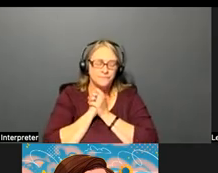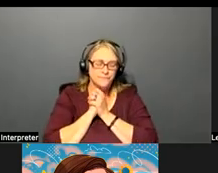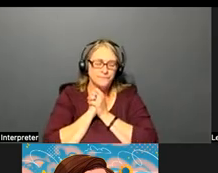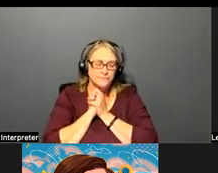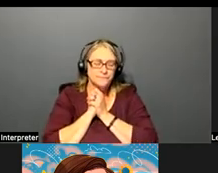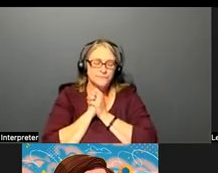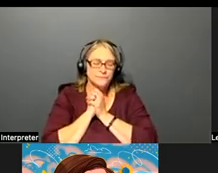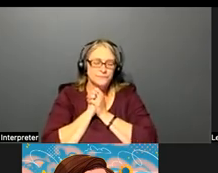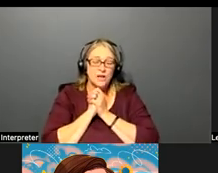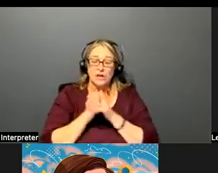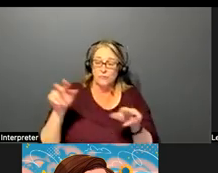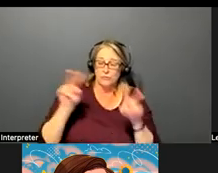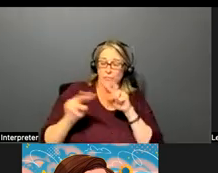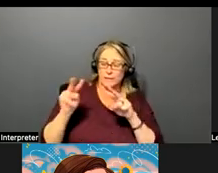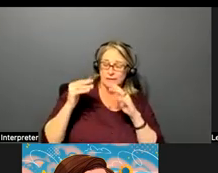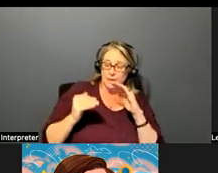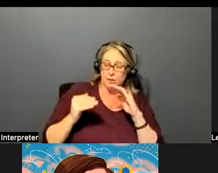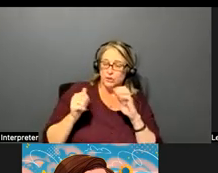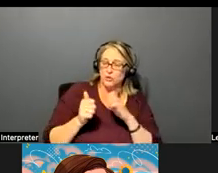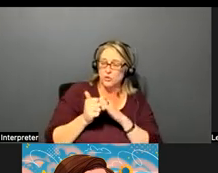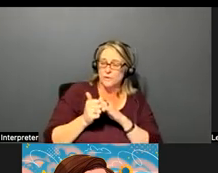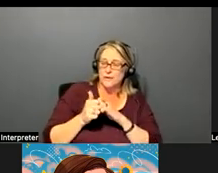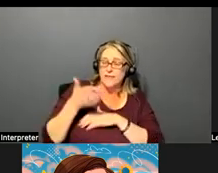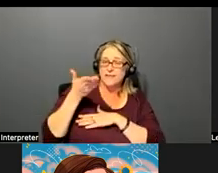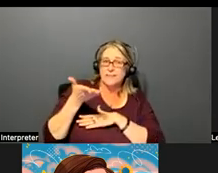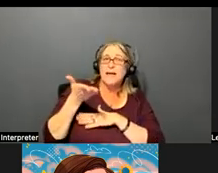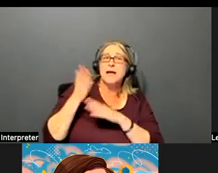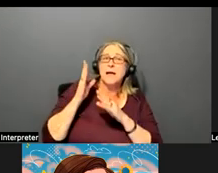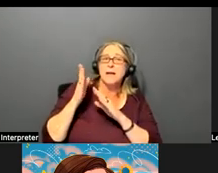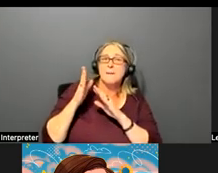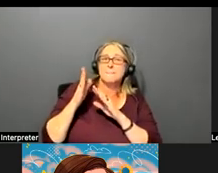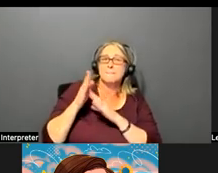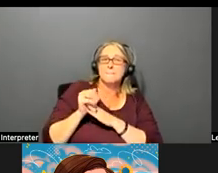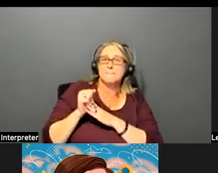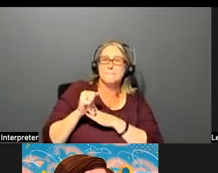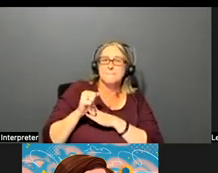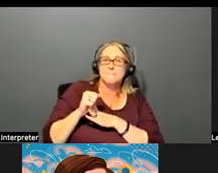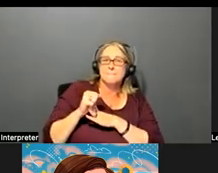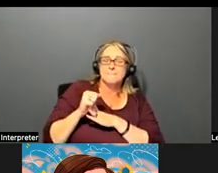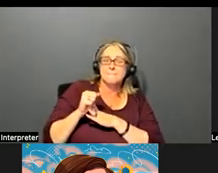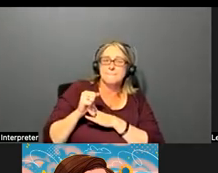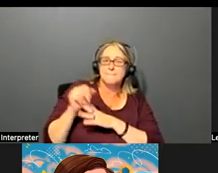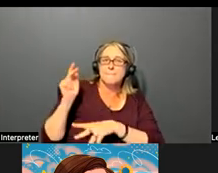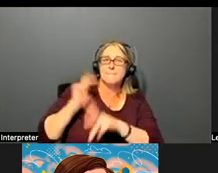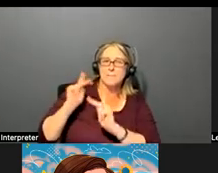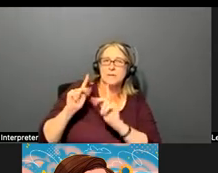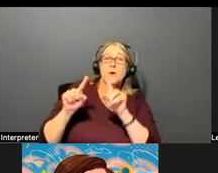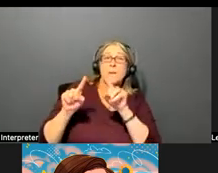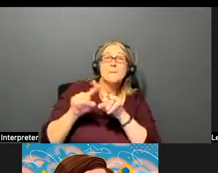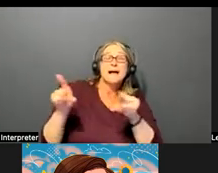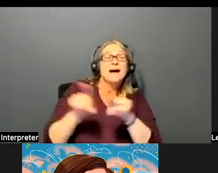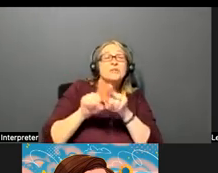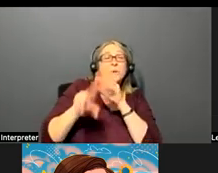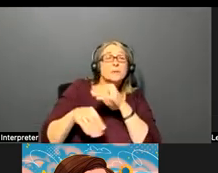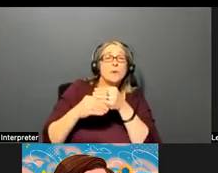Looking at the disparities in the unhoused population, but I also would like to add on, I think sometimes